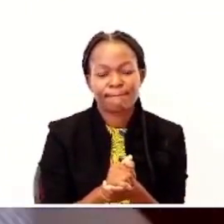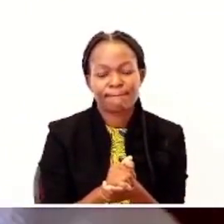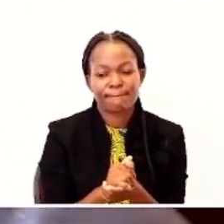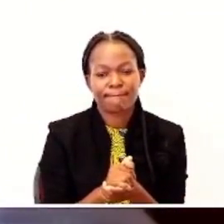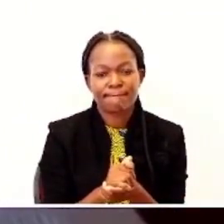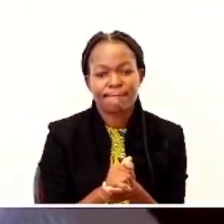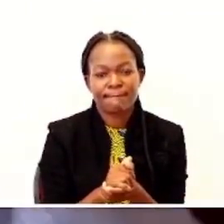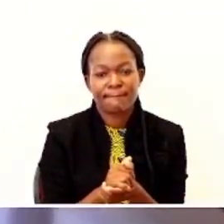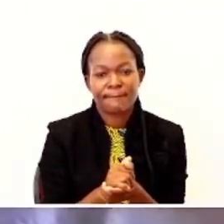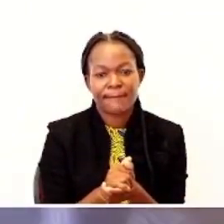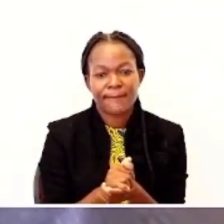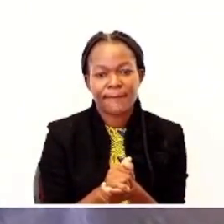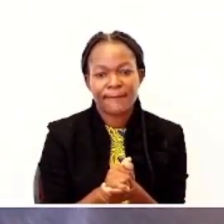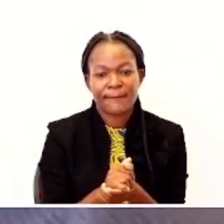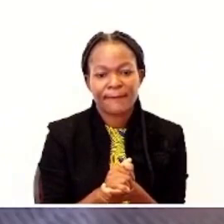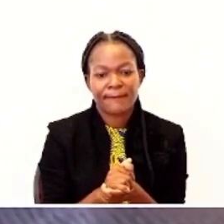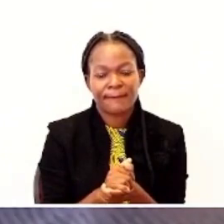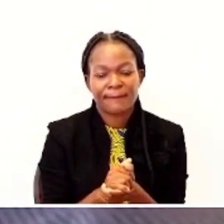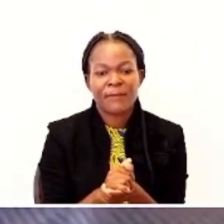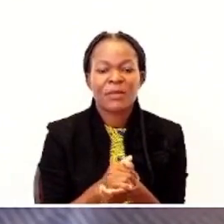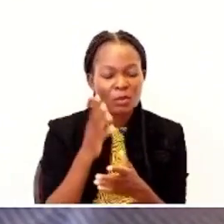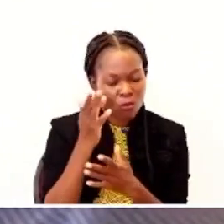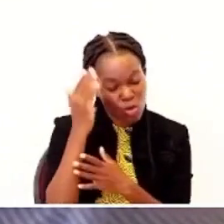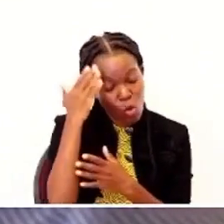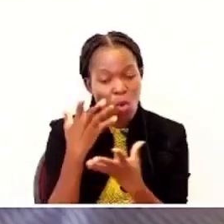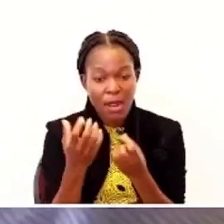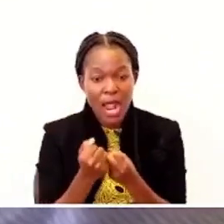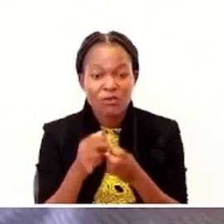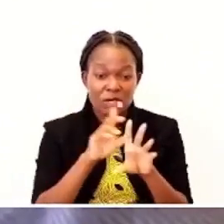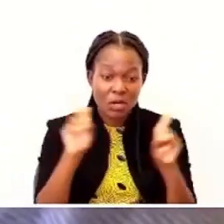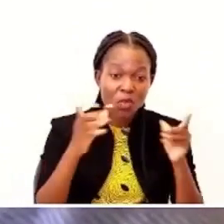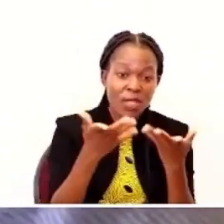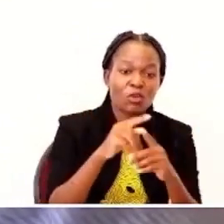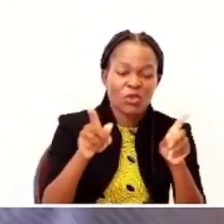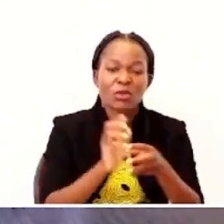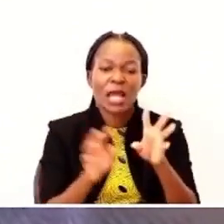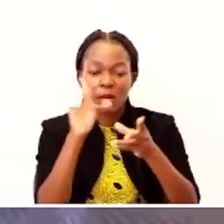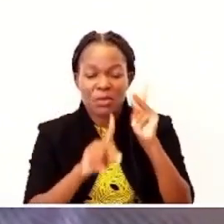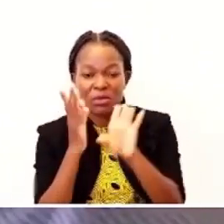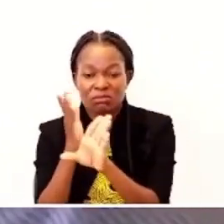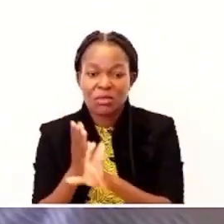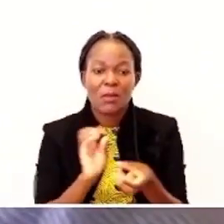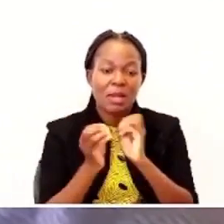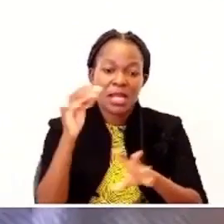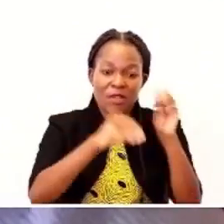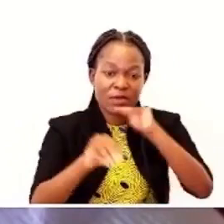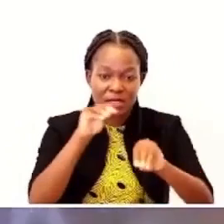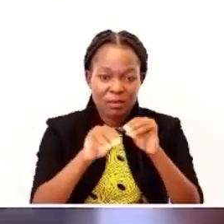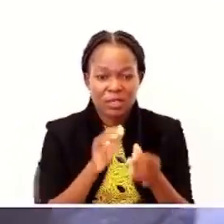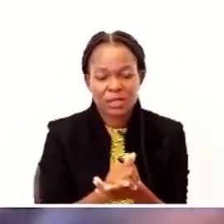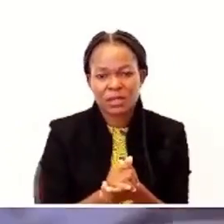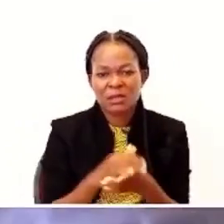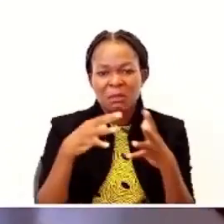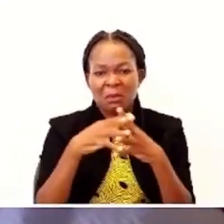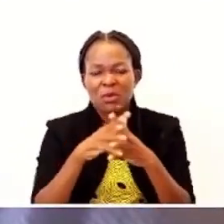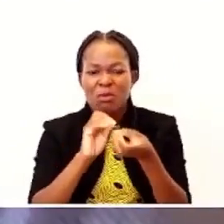course, there is the global north's hypocrisy, where investments continue to happen, and the biggest carbon bombs are